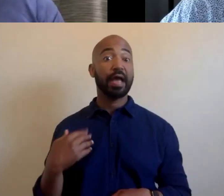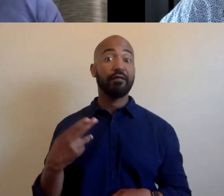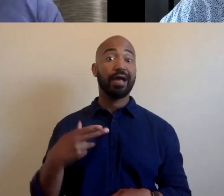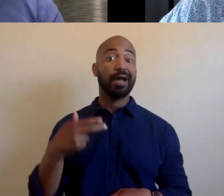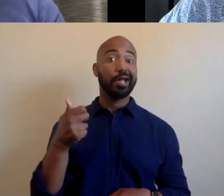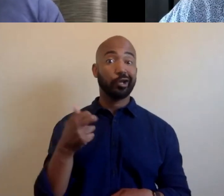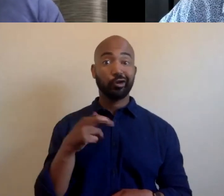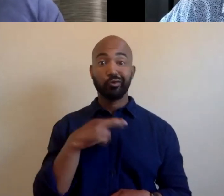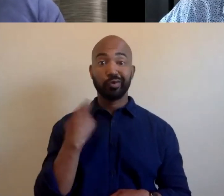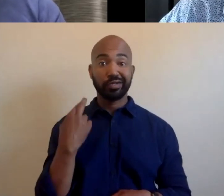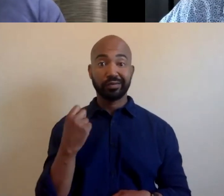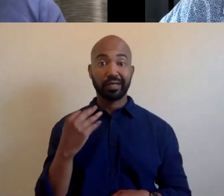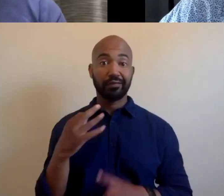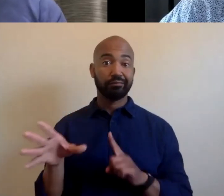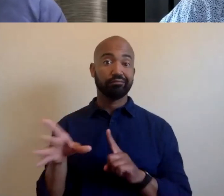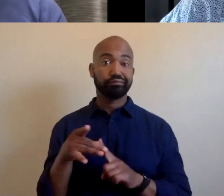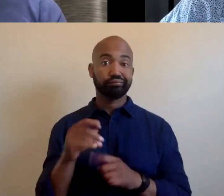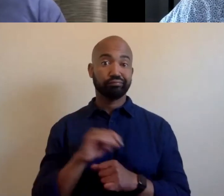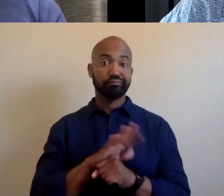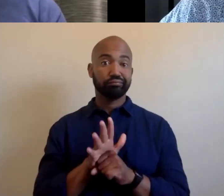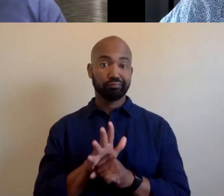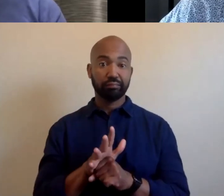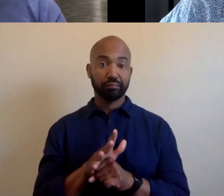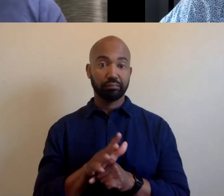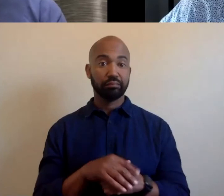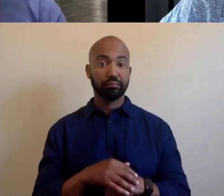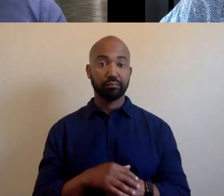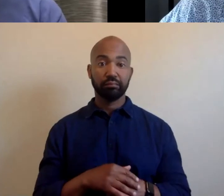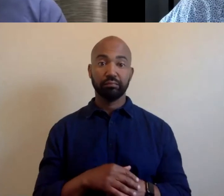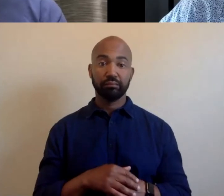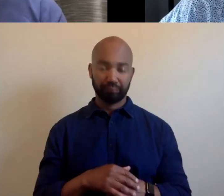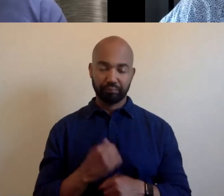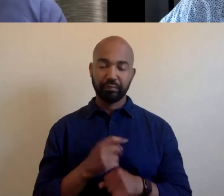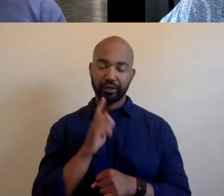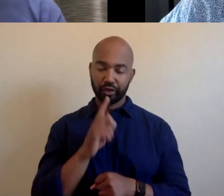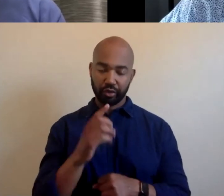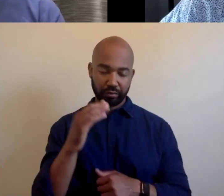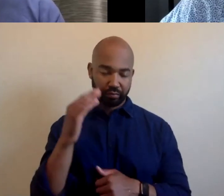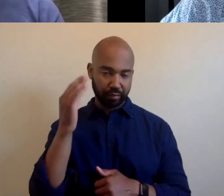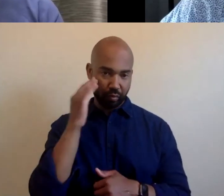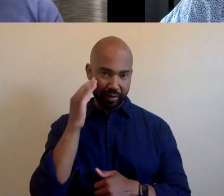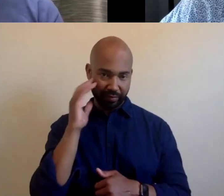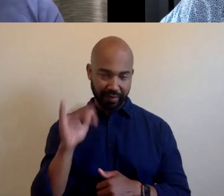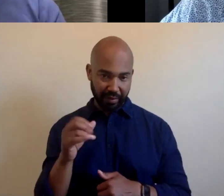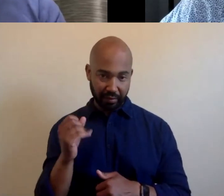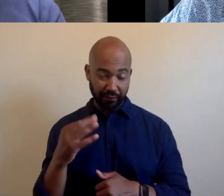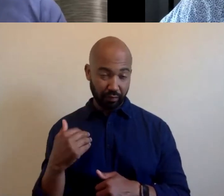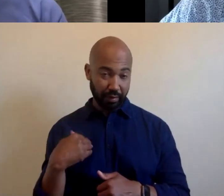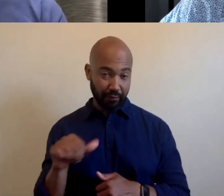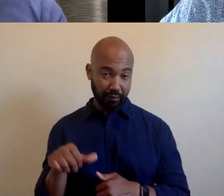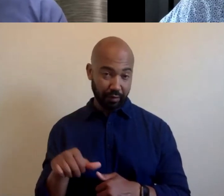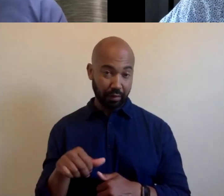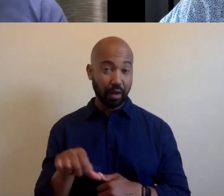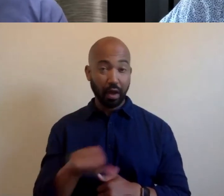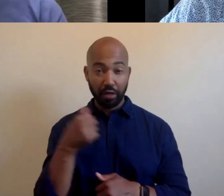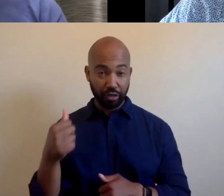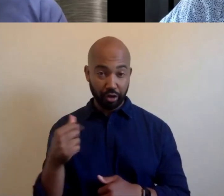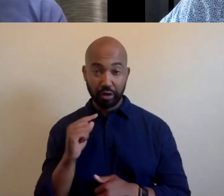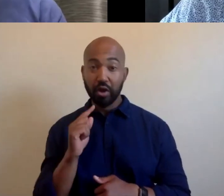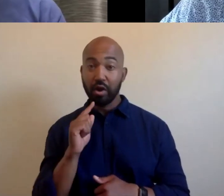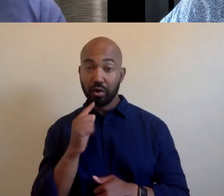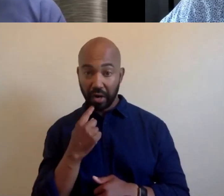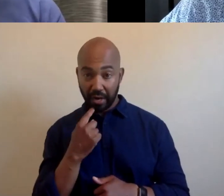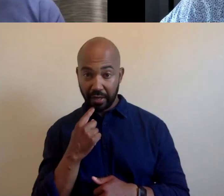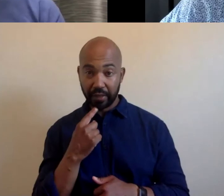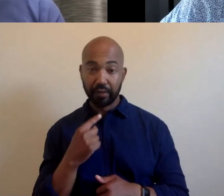of if they were to get COVID-19, be very, very mindful about that. So if you do have an underlying chronic pulmonary